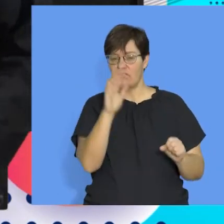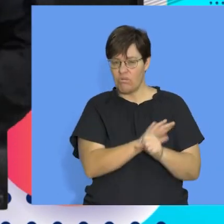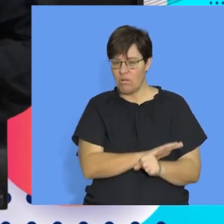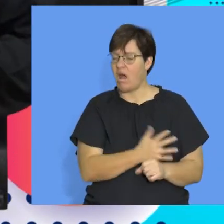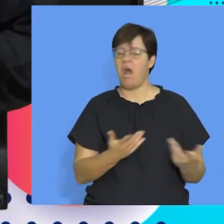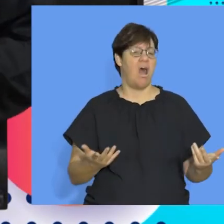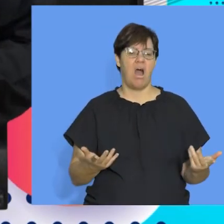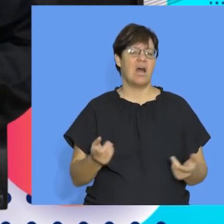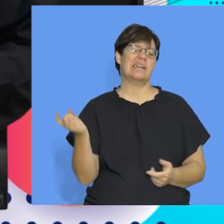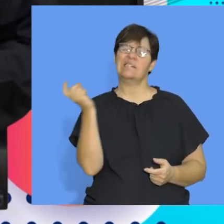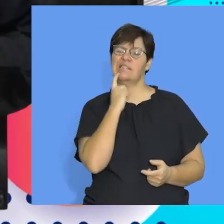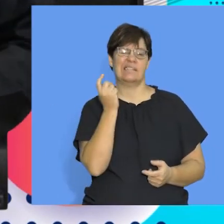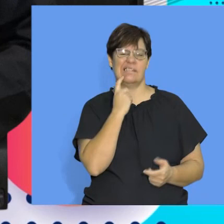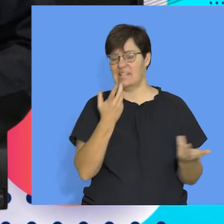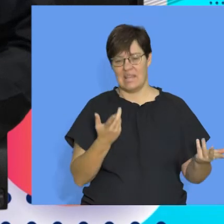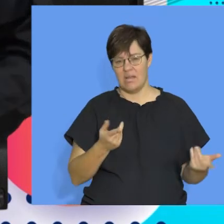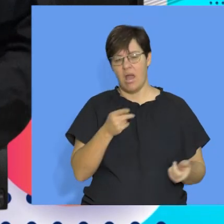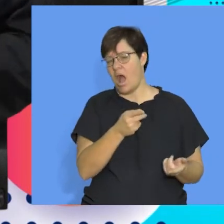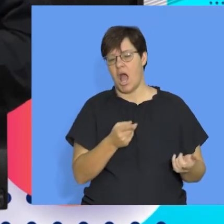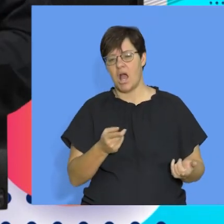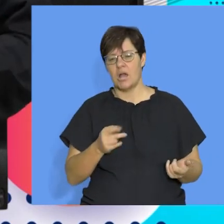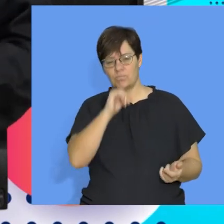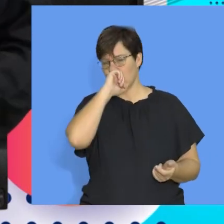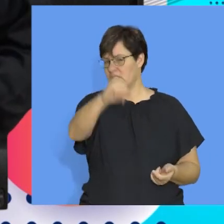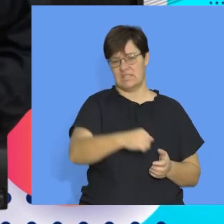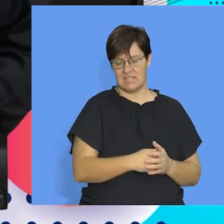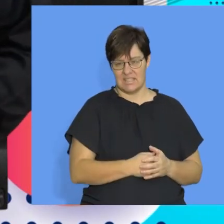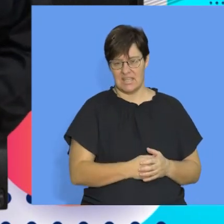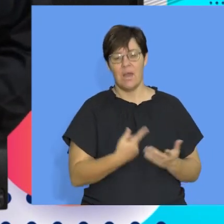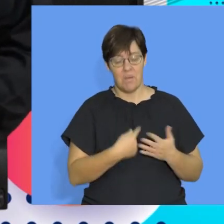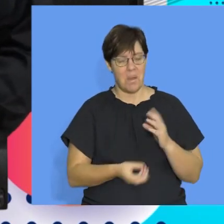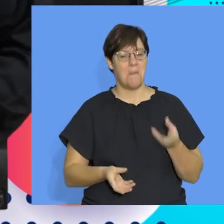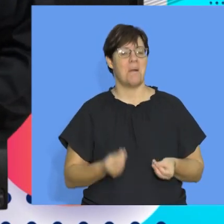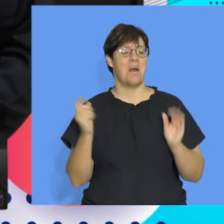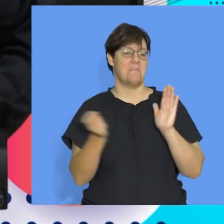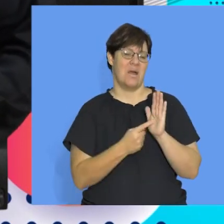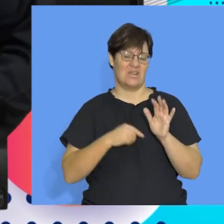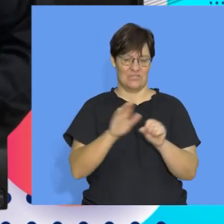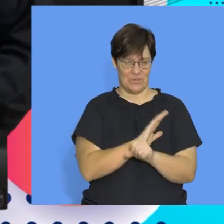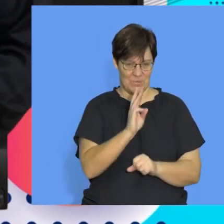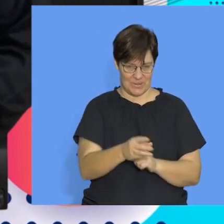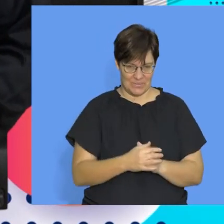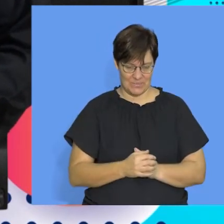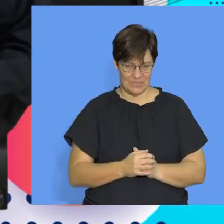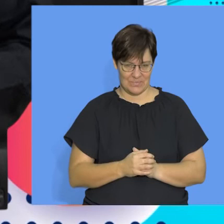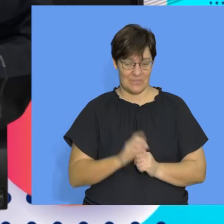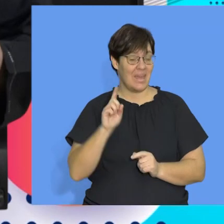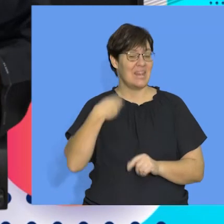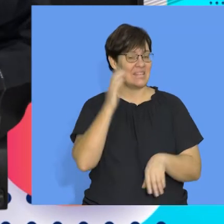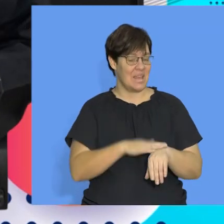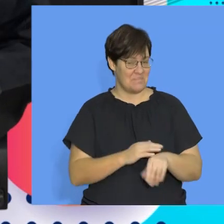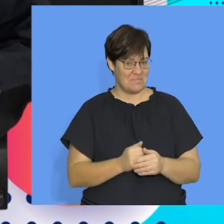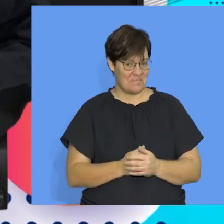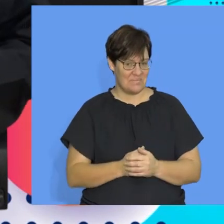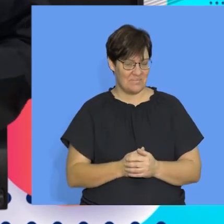be a section which you will love to do, and you will score full marks in this section. Until the next time, we're going